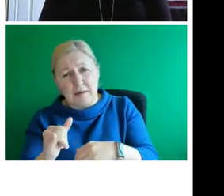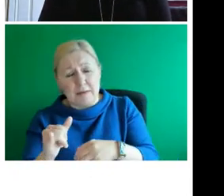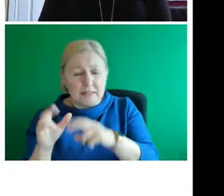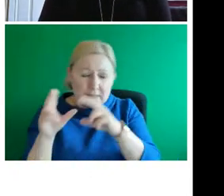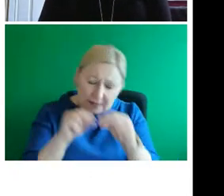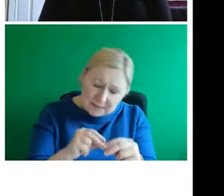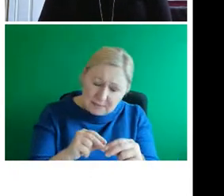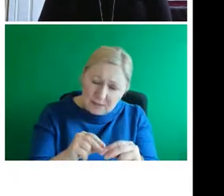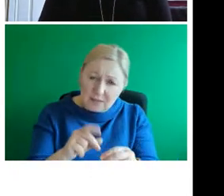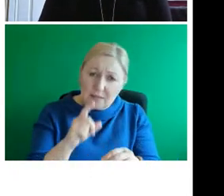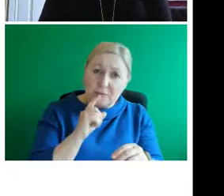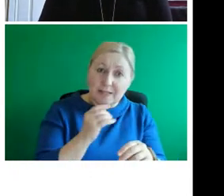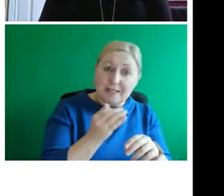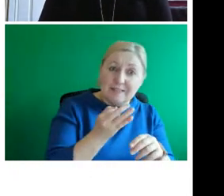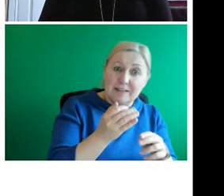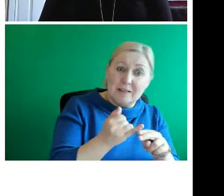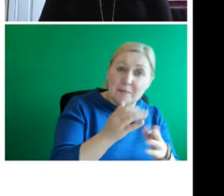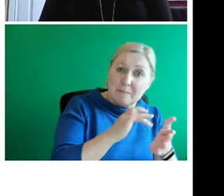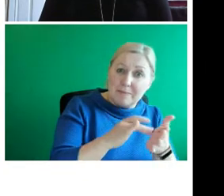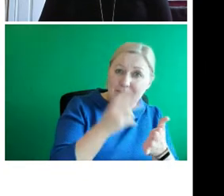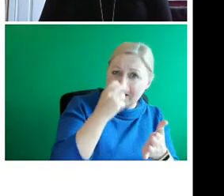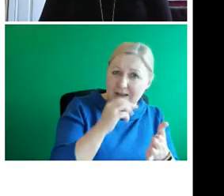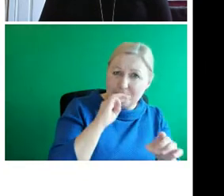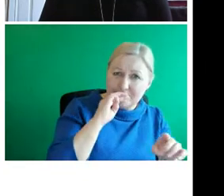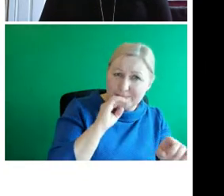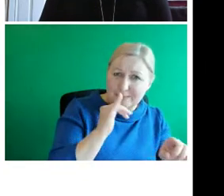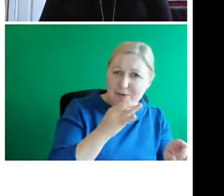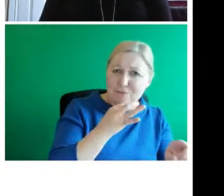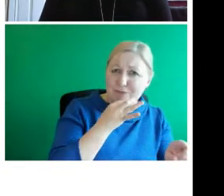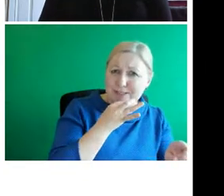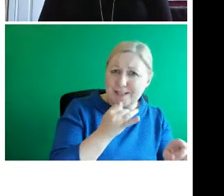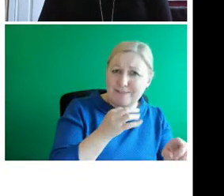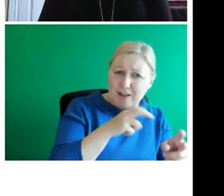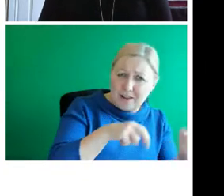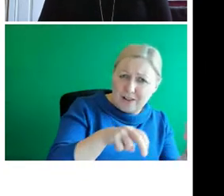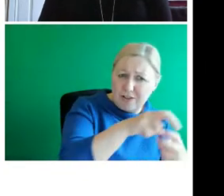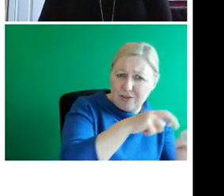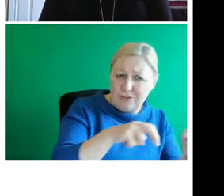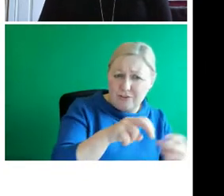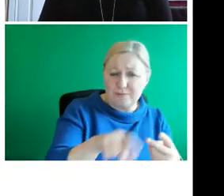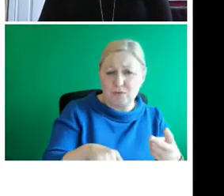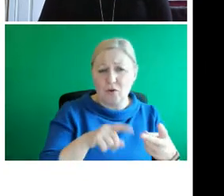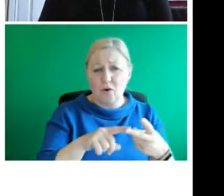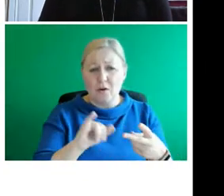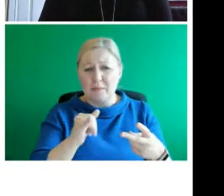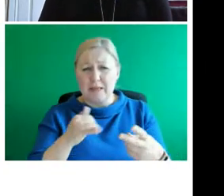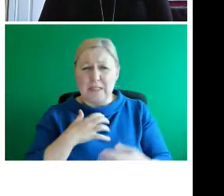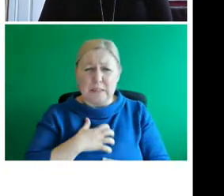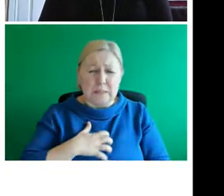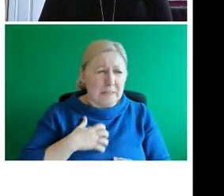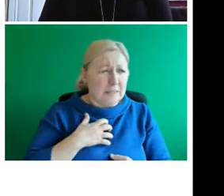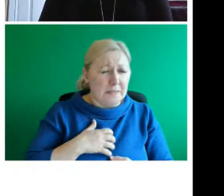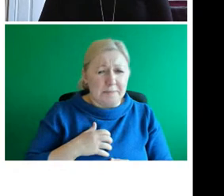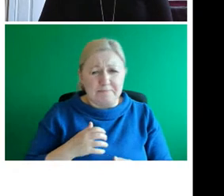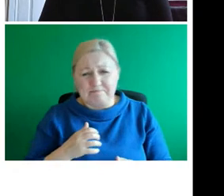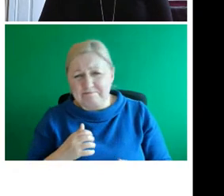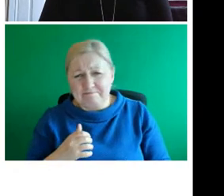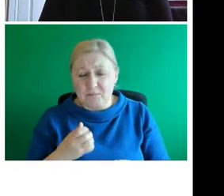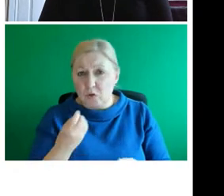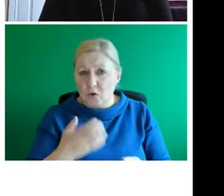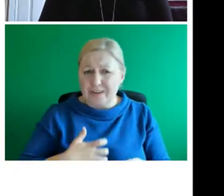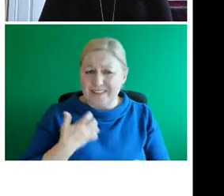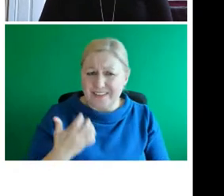risk. Agitation and or aggression is another common one. Some of the psychiatric issues we would see then would